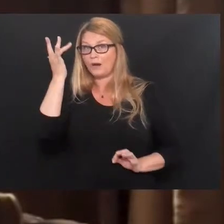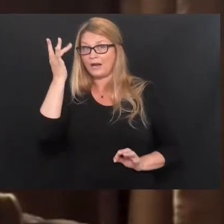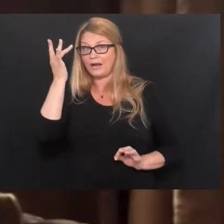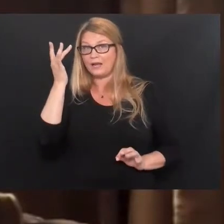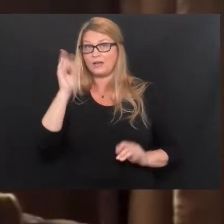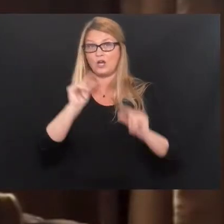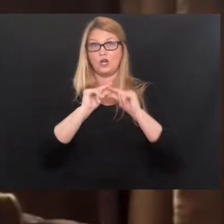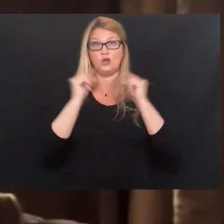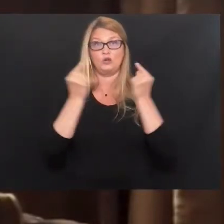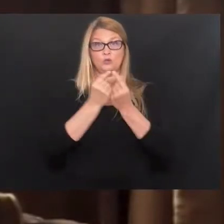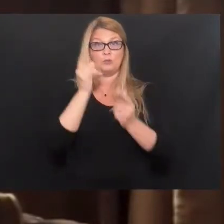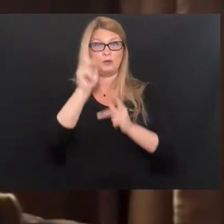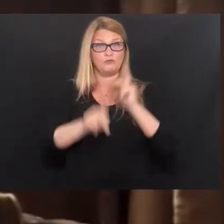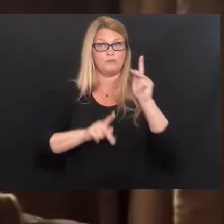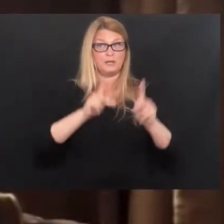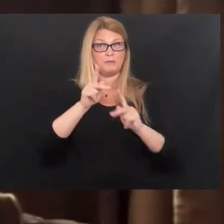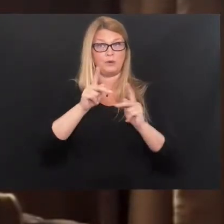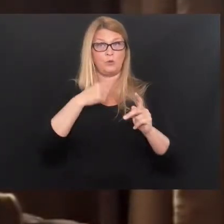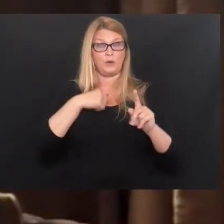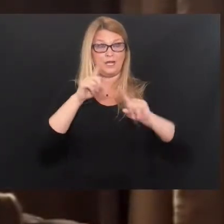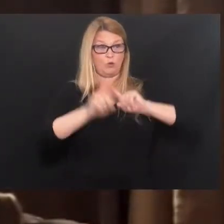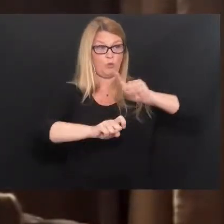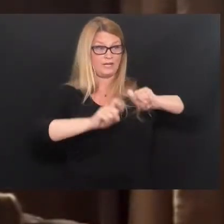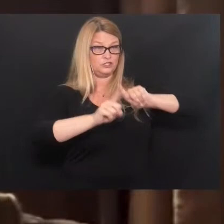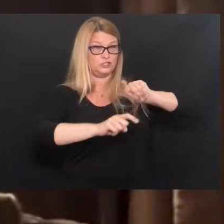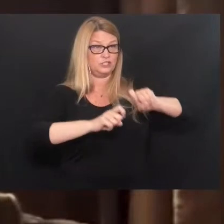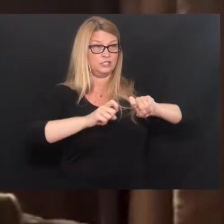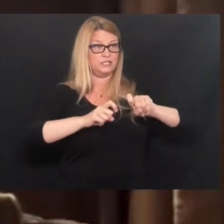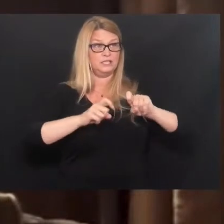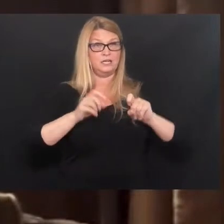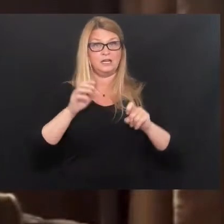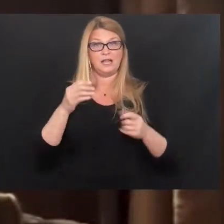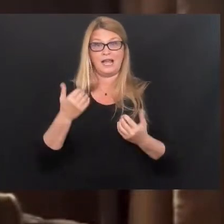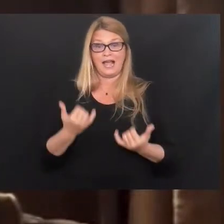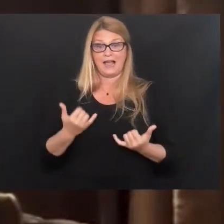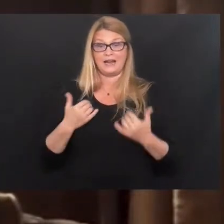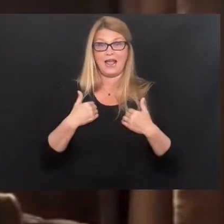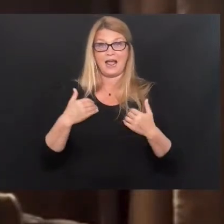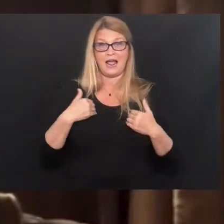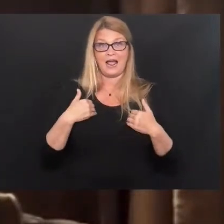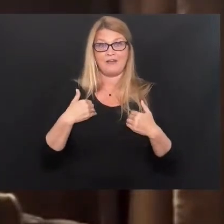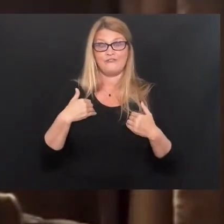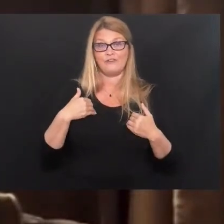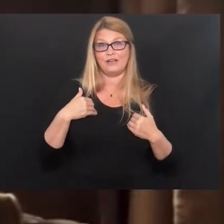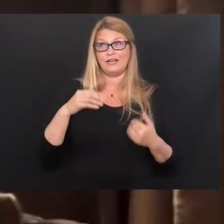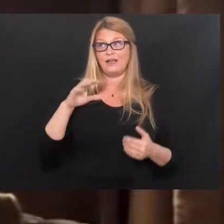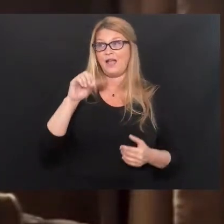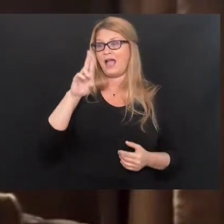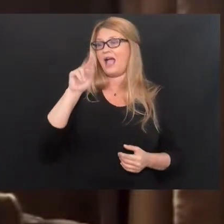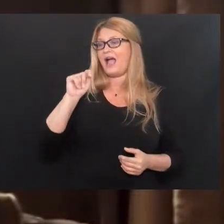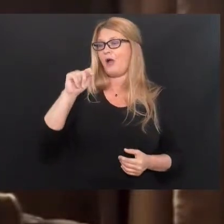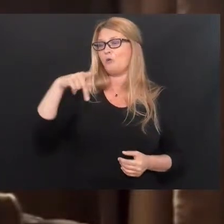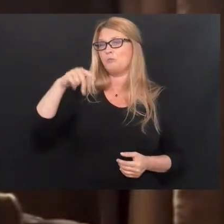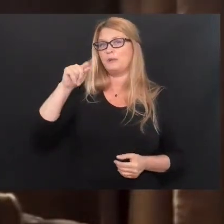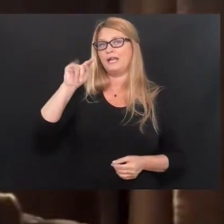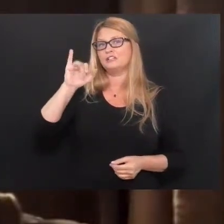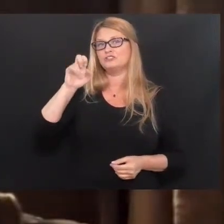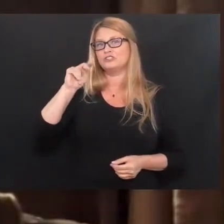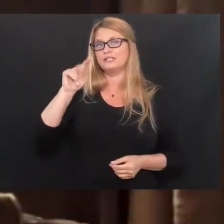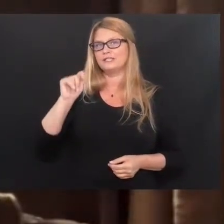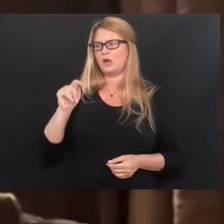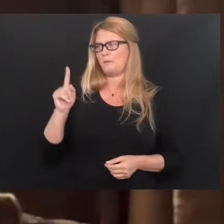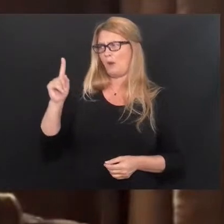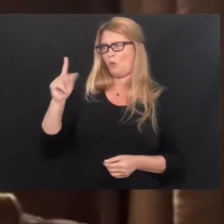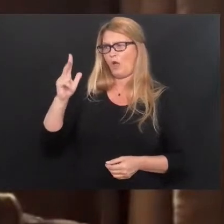group of people that were surveyed who had had COVID-19 as an outpatient, about a third of them at 6 months still had